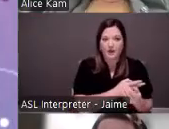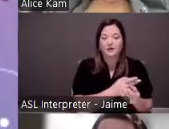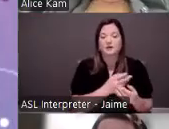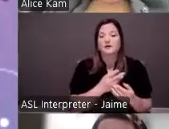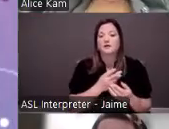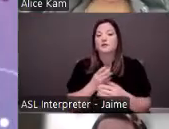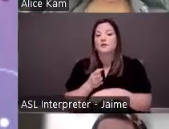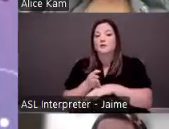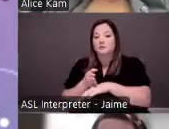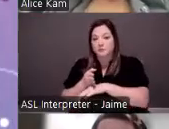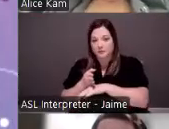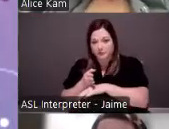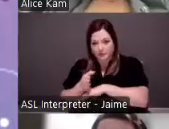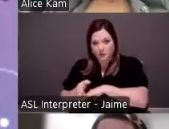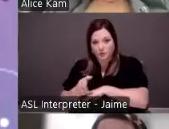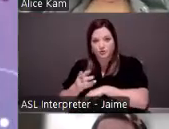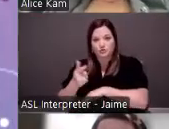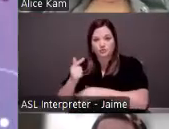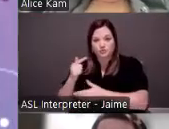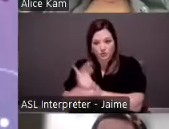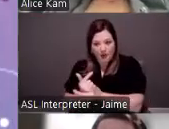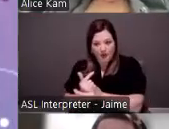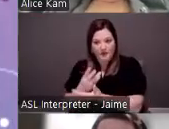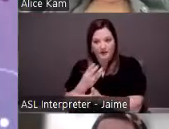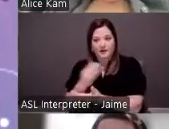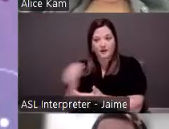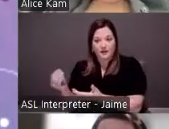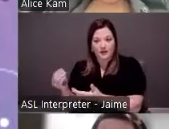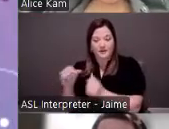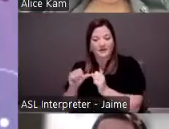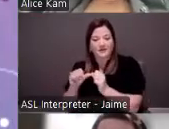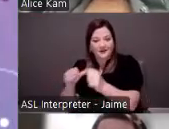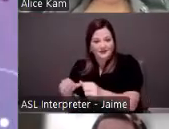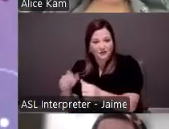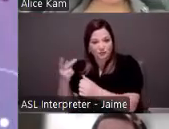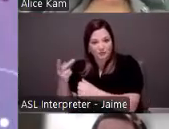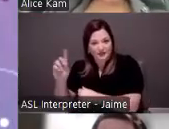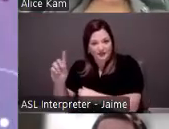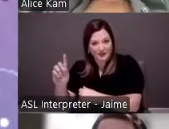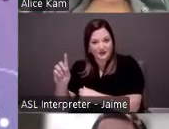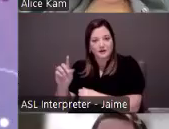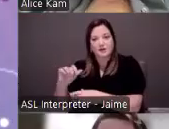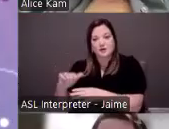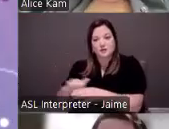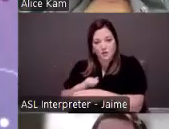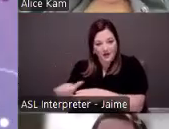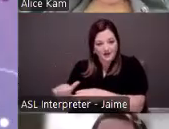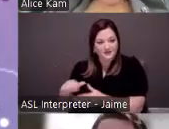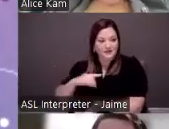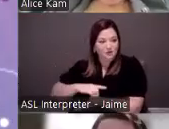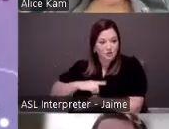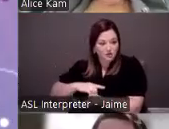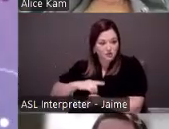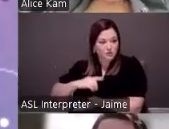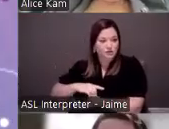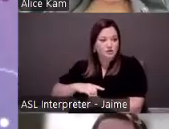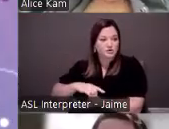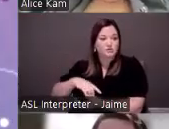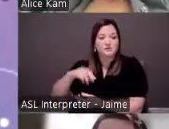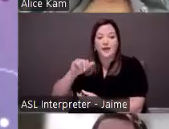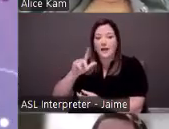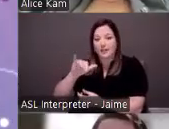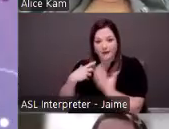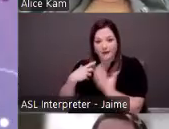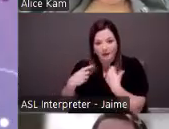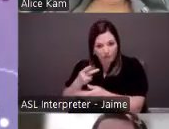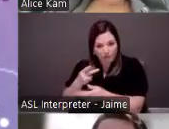medical education, as well as continuing professional development, practicing physicians, allied health professionals, as